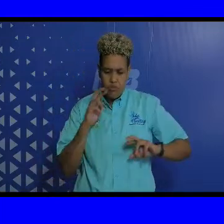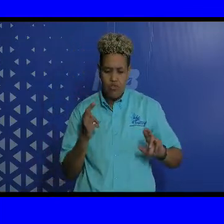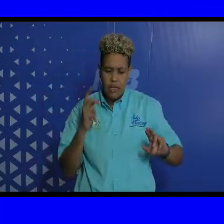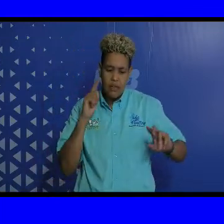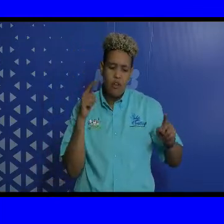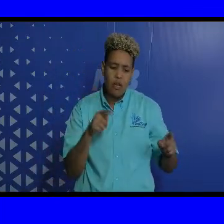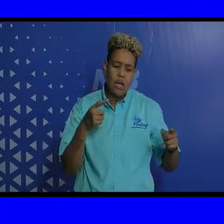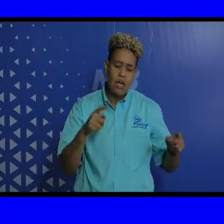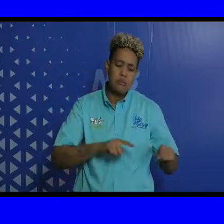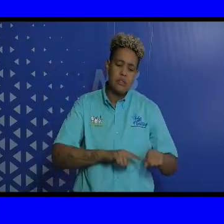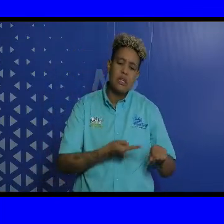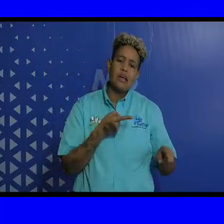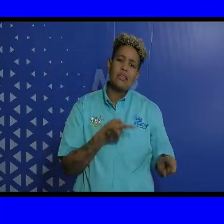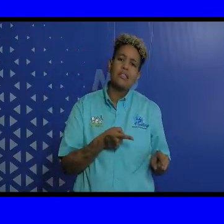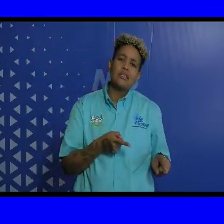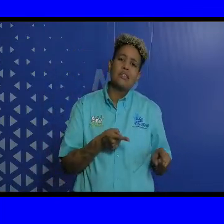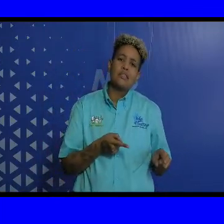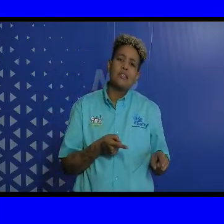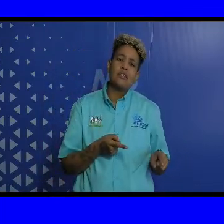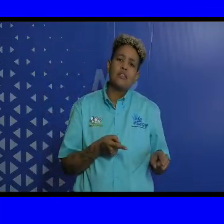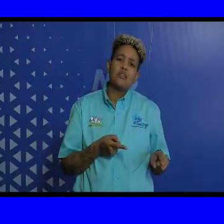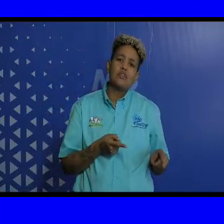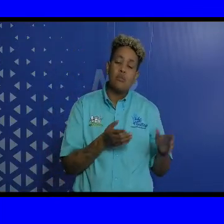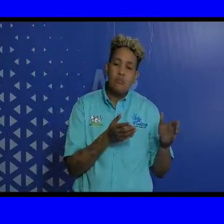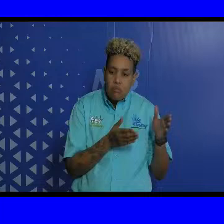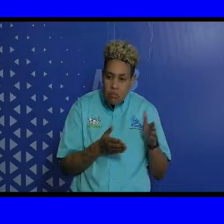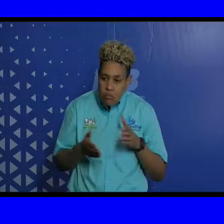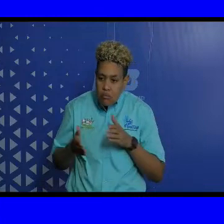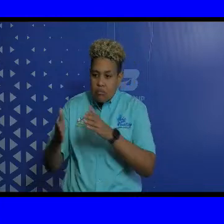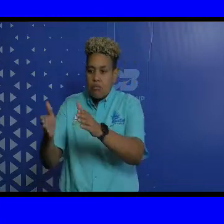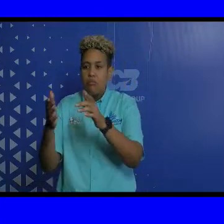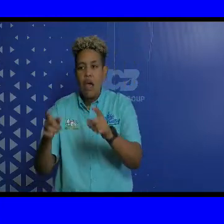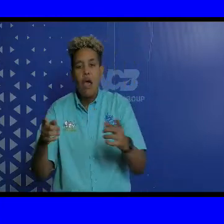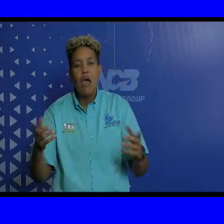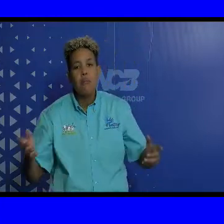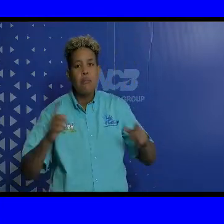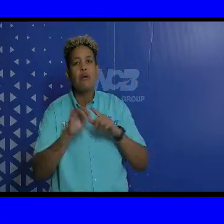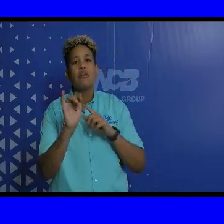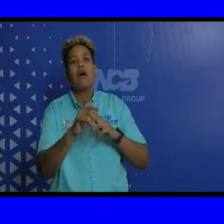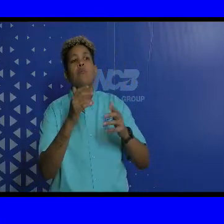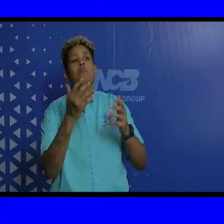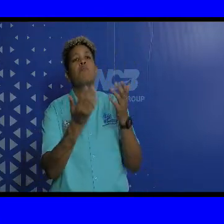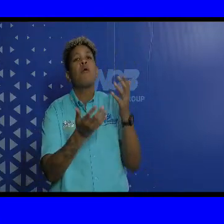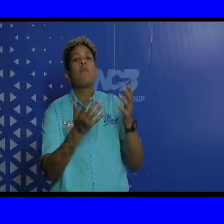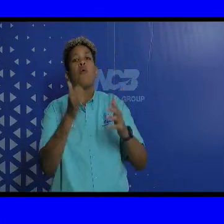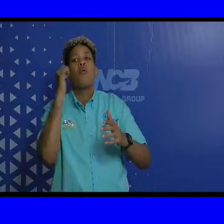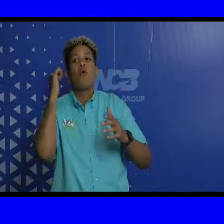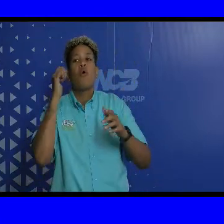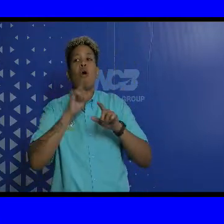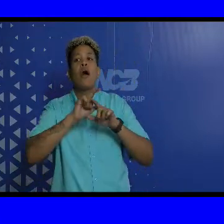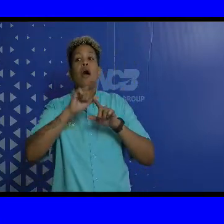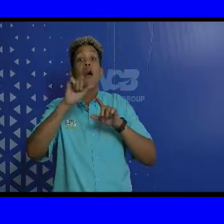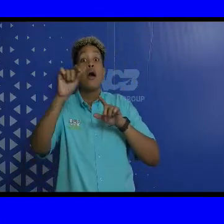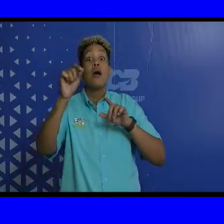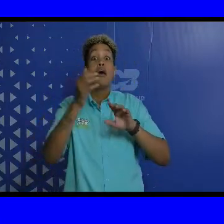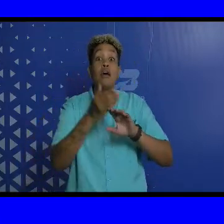that, starting to move in that direction, but that probably won't accelerate